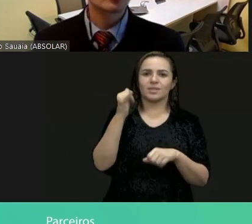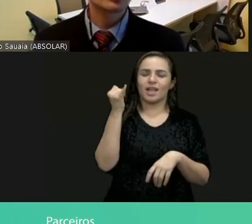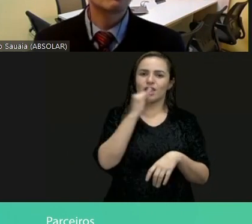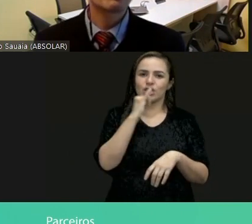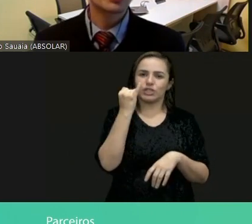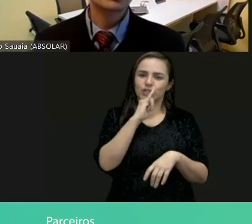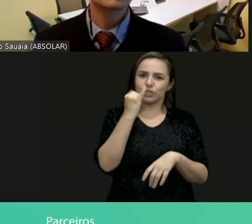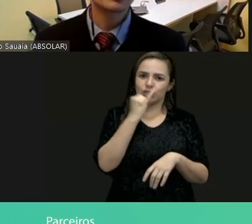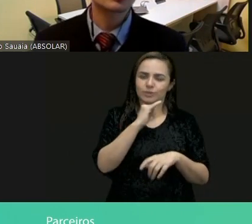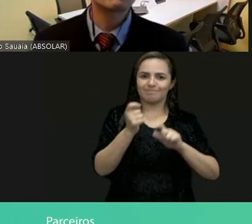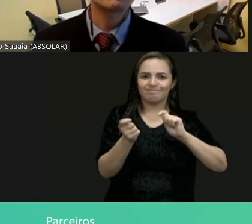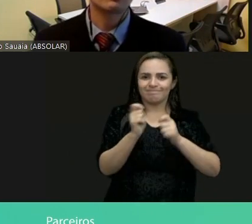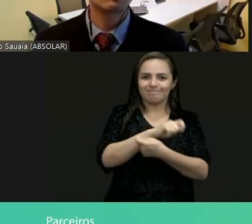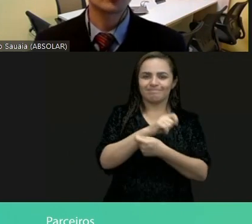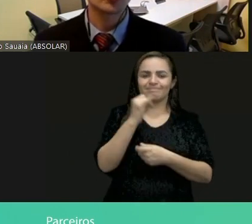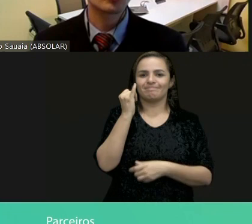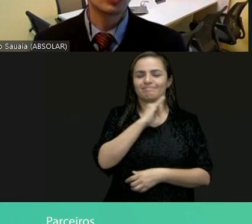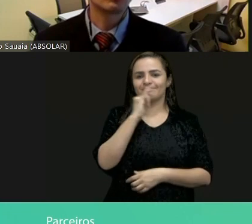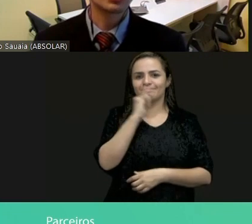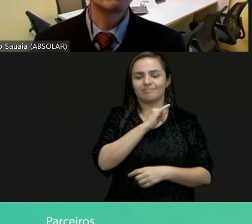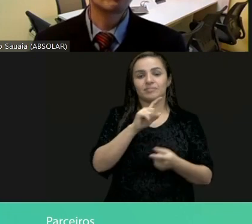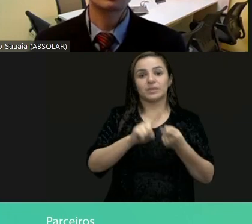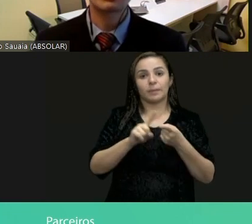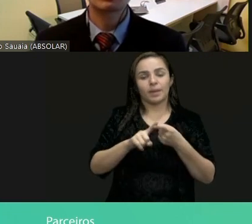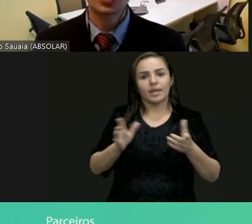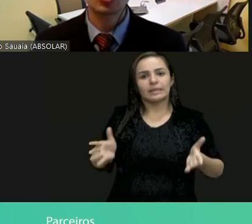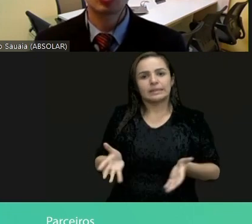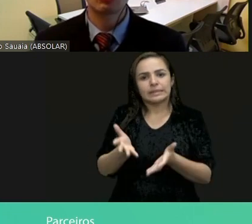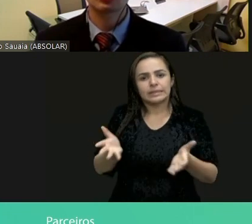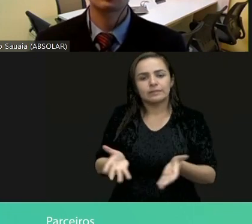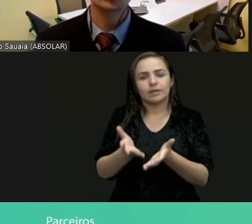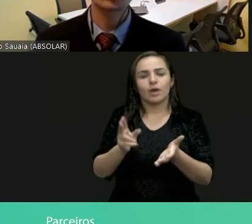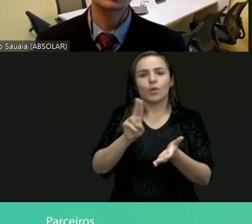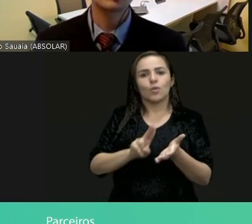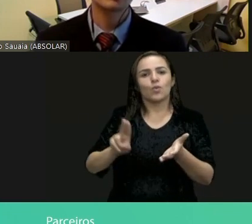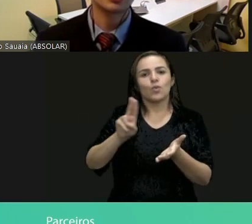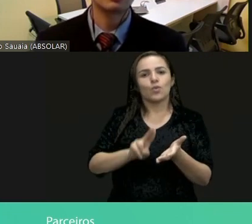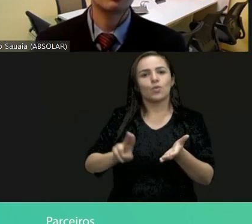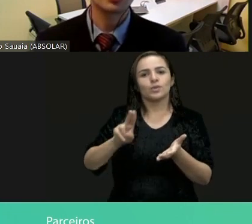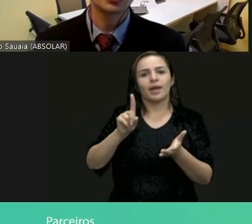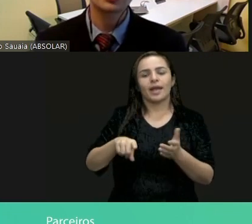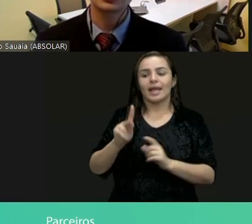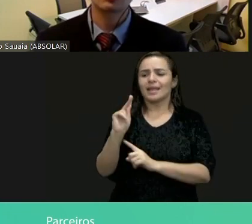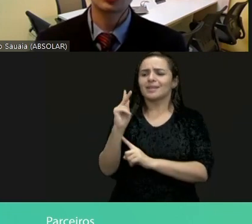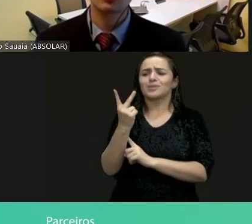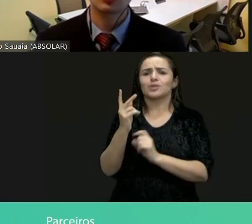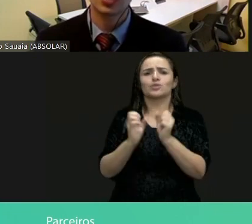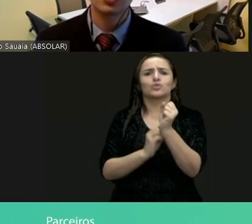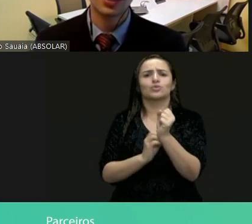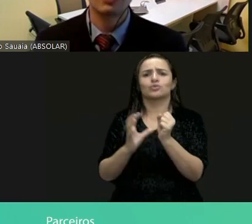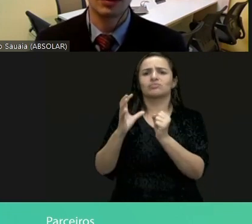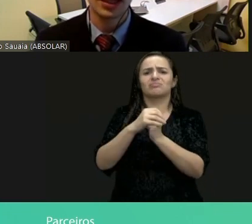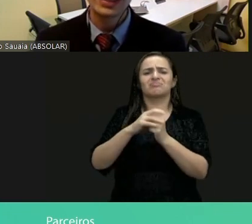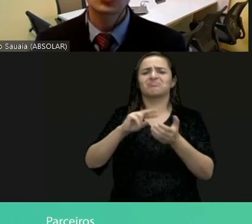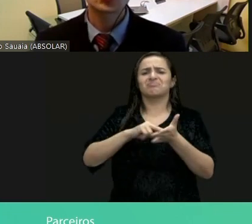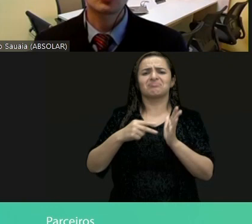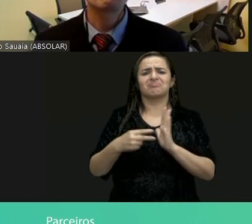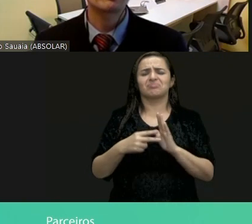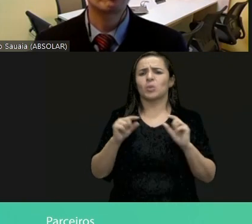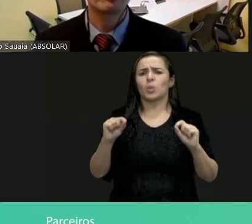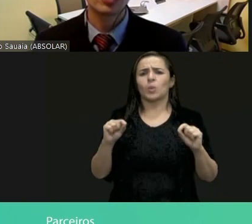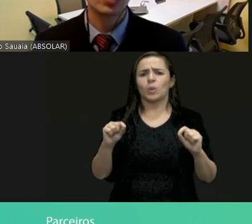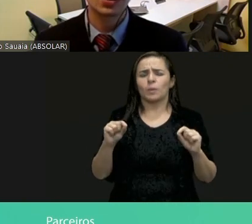in Brazil, to encourage the use of what was called sustainable hydrogen. What is